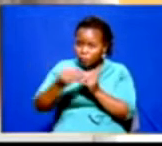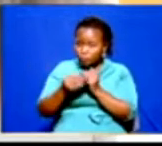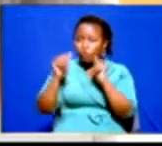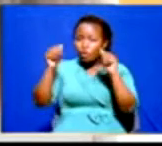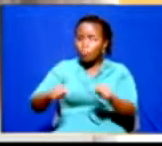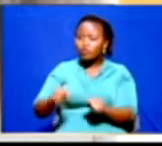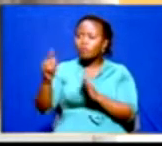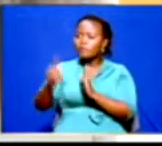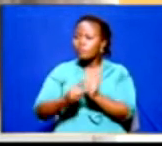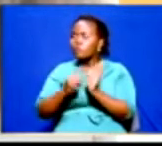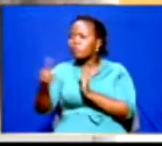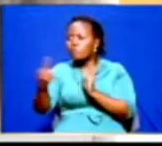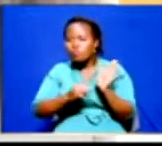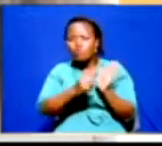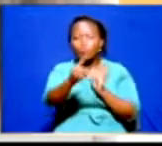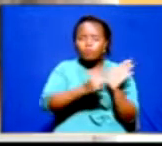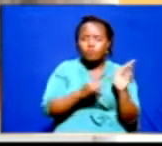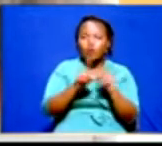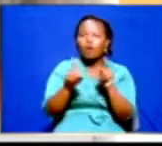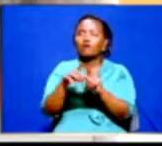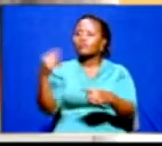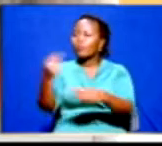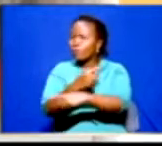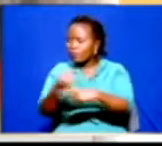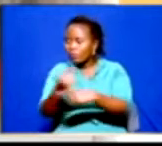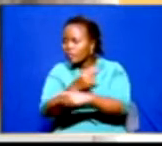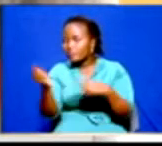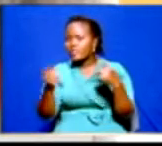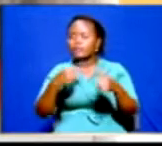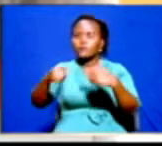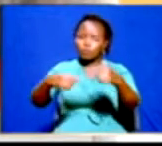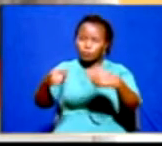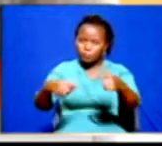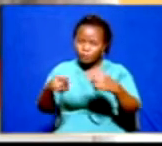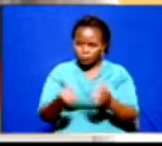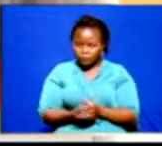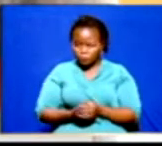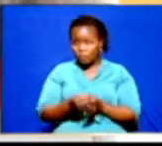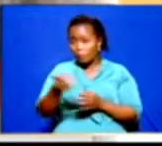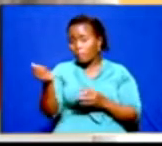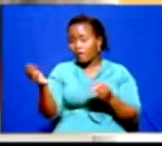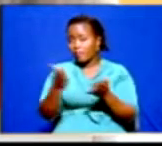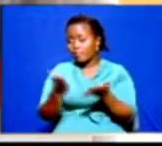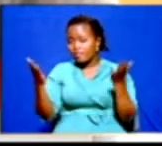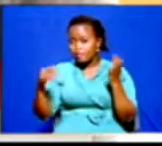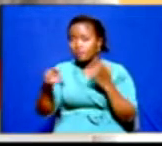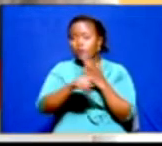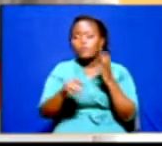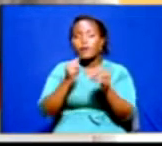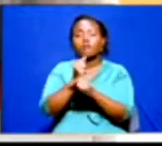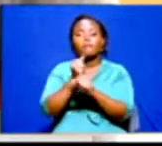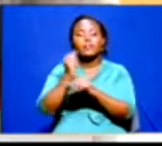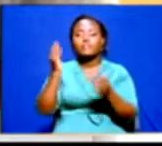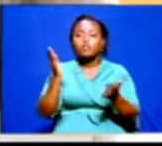they can still get the training that they need. The other thing we have also made sure is to ensure that as